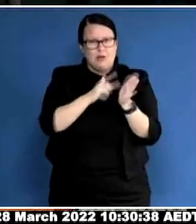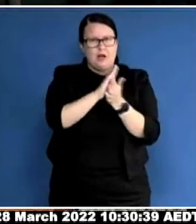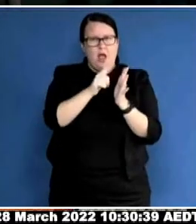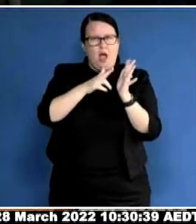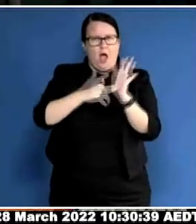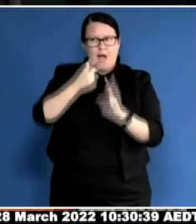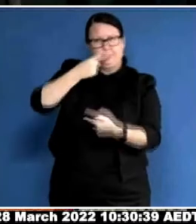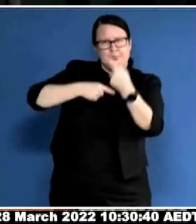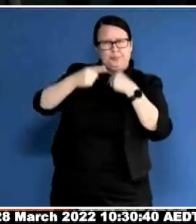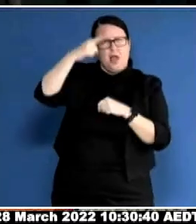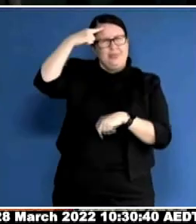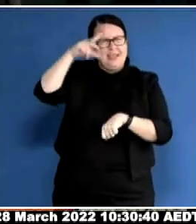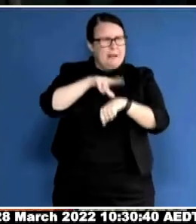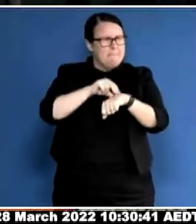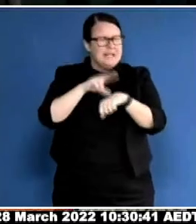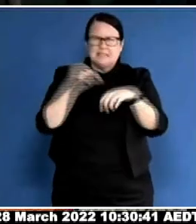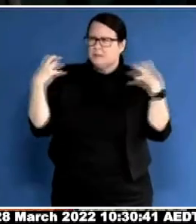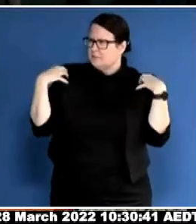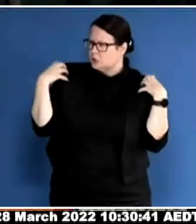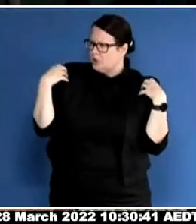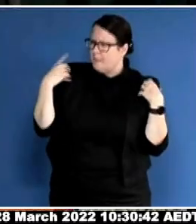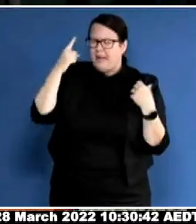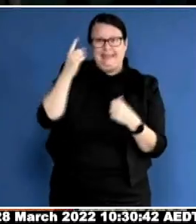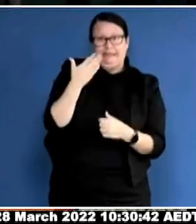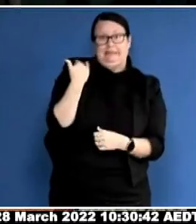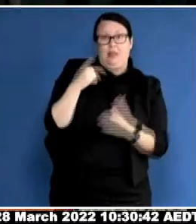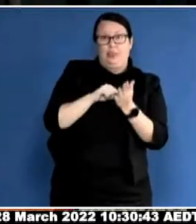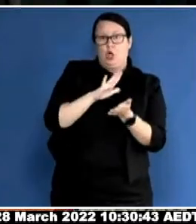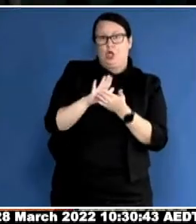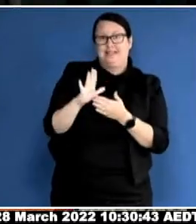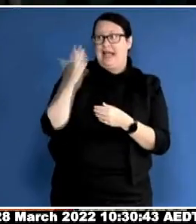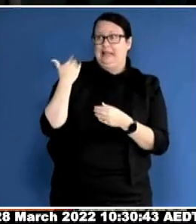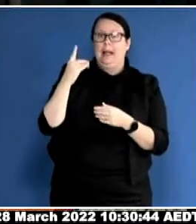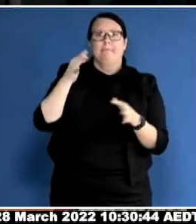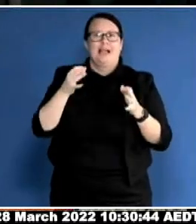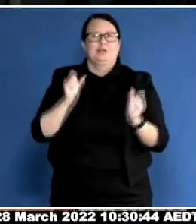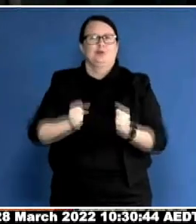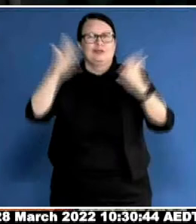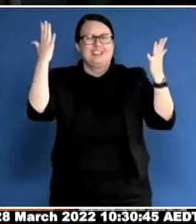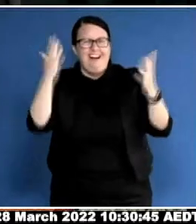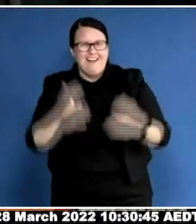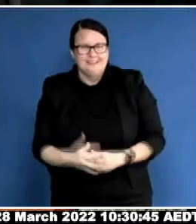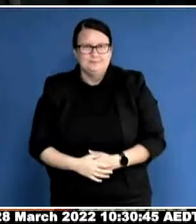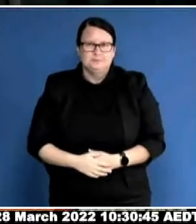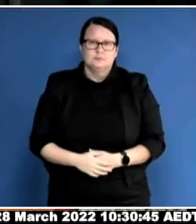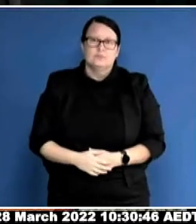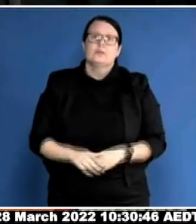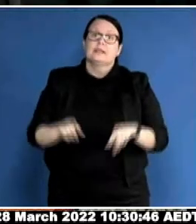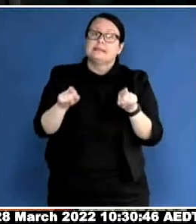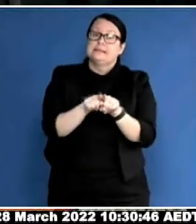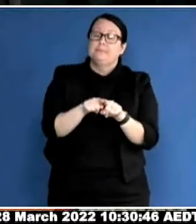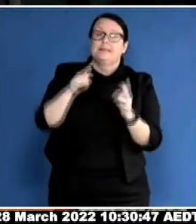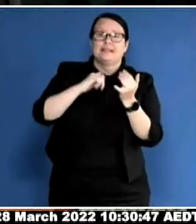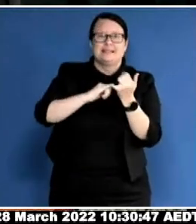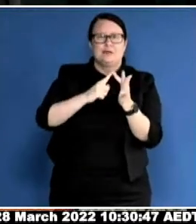I think on Friday or Thursday last week announced that he's shortly retiring. But he's also the Secretary of the Department of